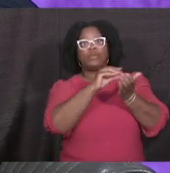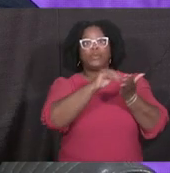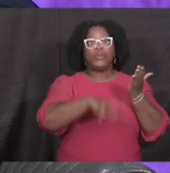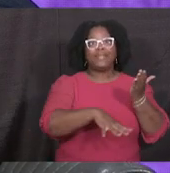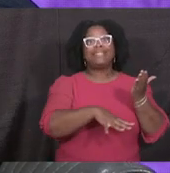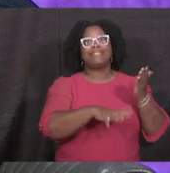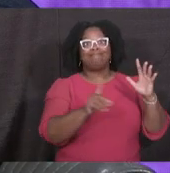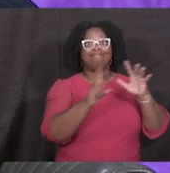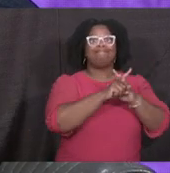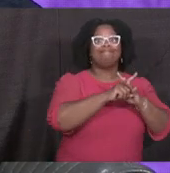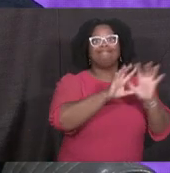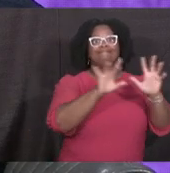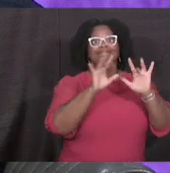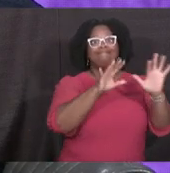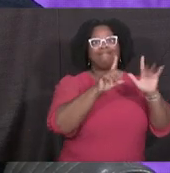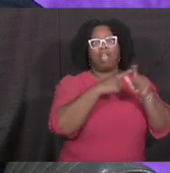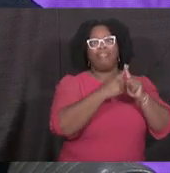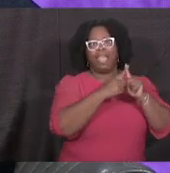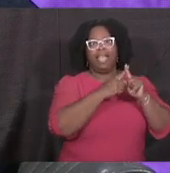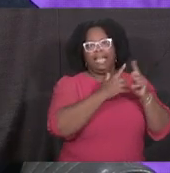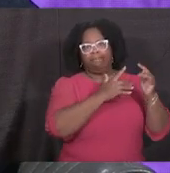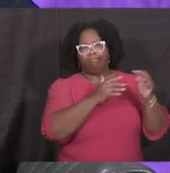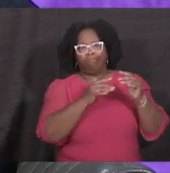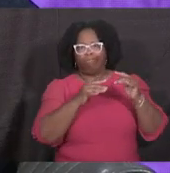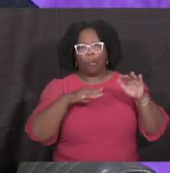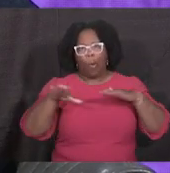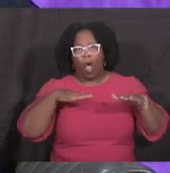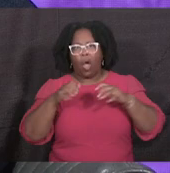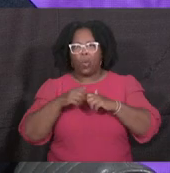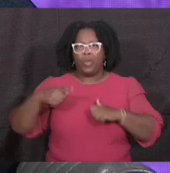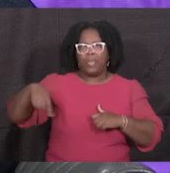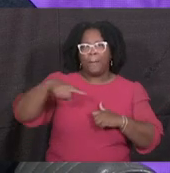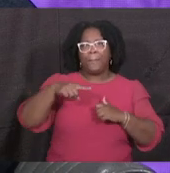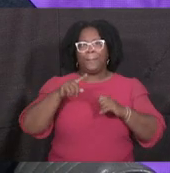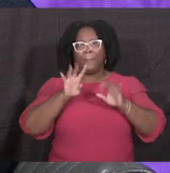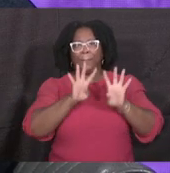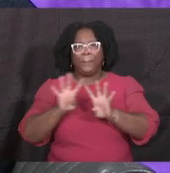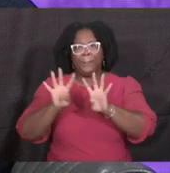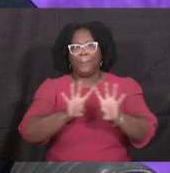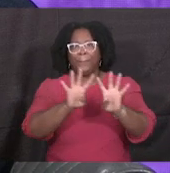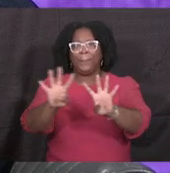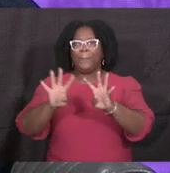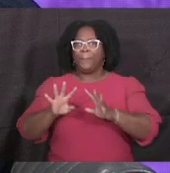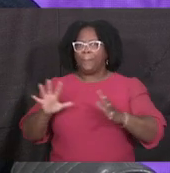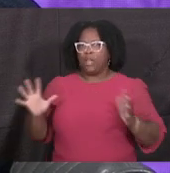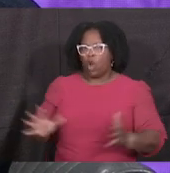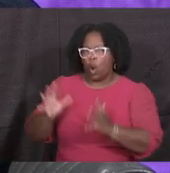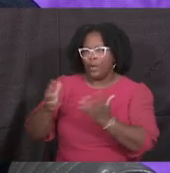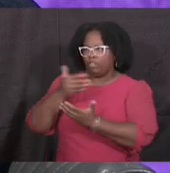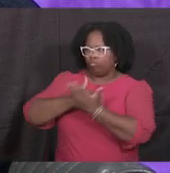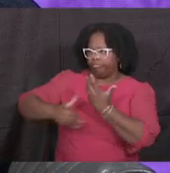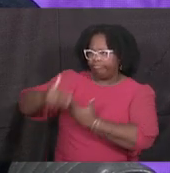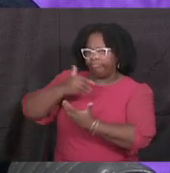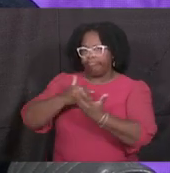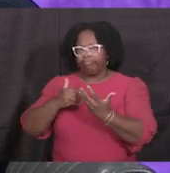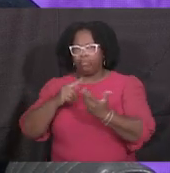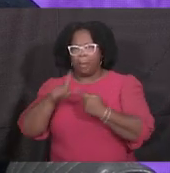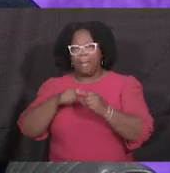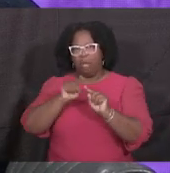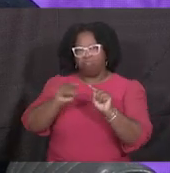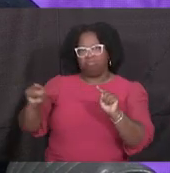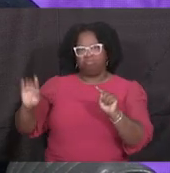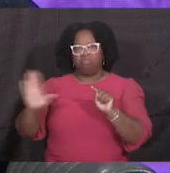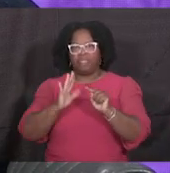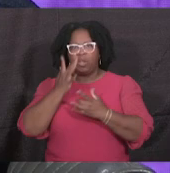talk and then walk around with them, basically, get to know them and sort of encourage them on things that they were interested